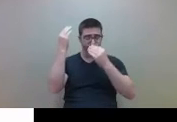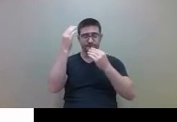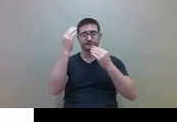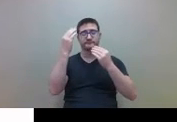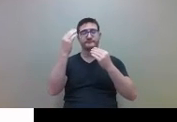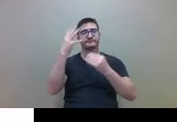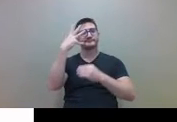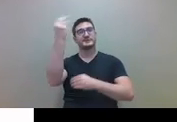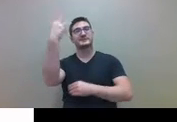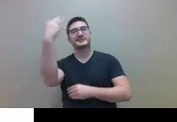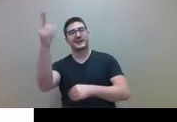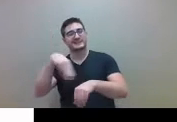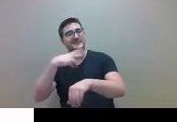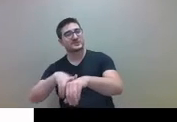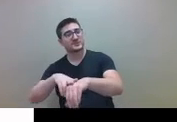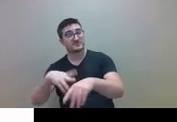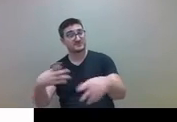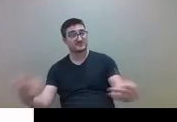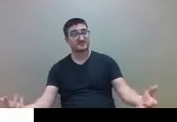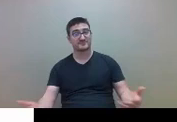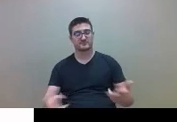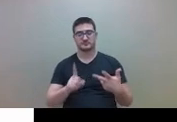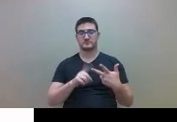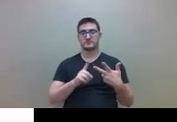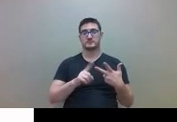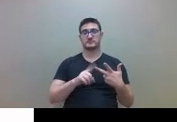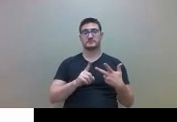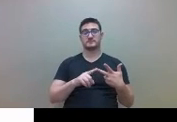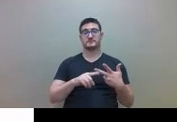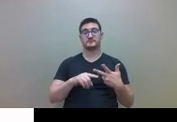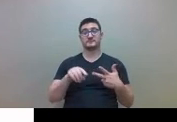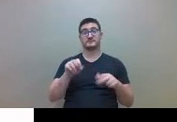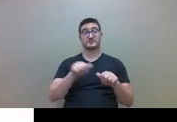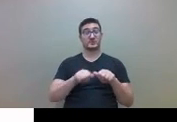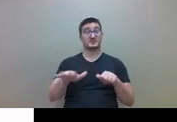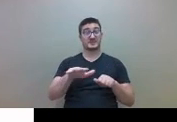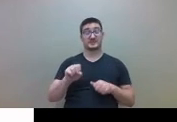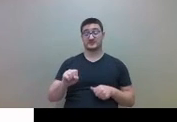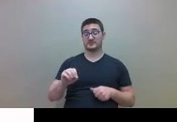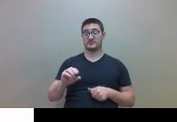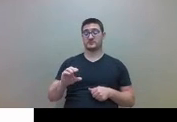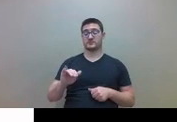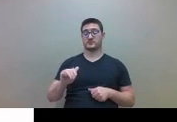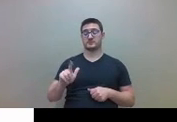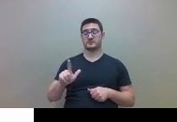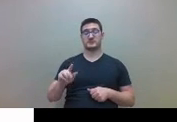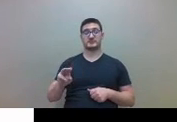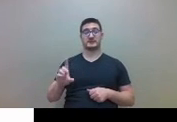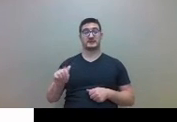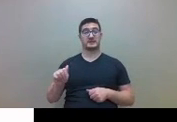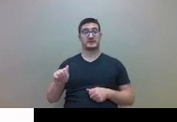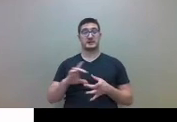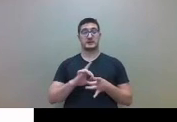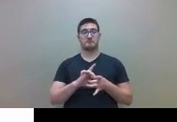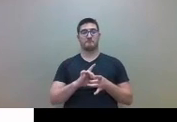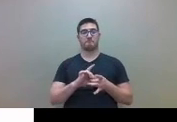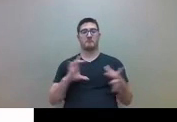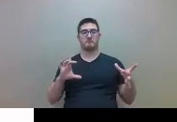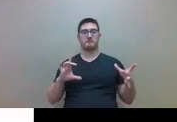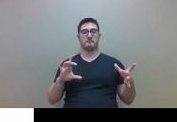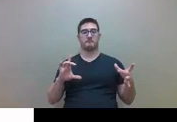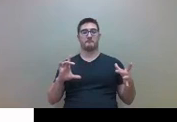Social media detox. Okay, so if things are, and it does bring up a lot